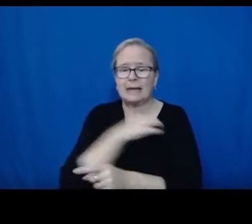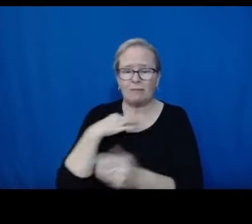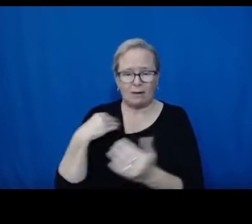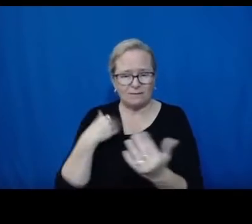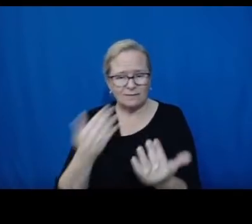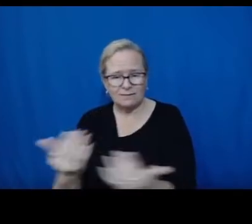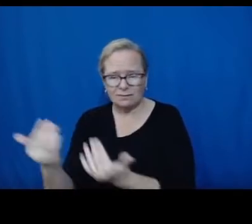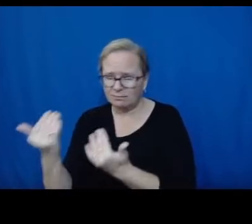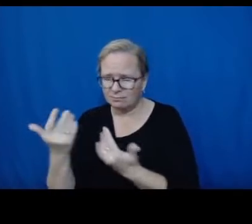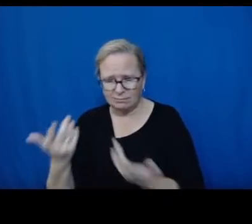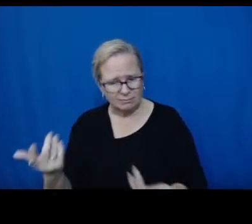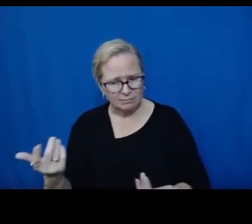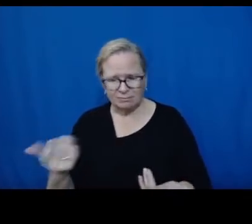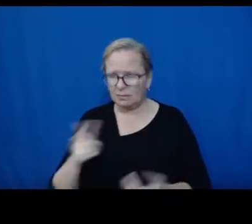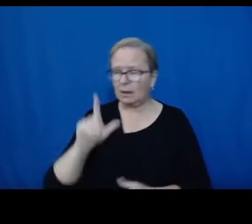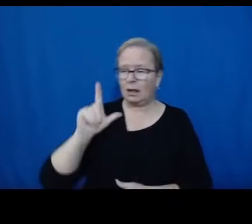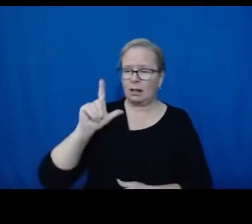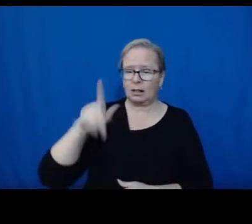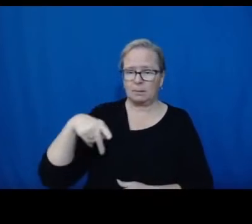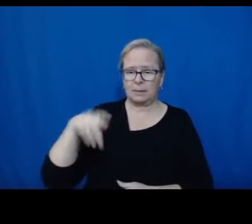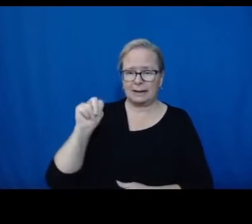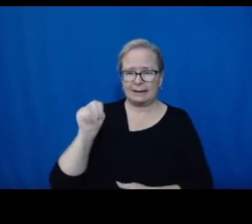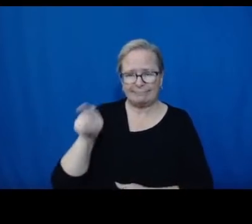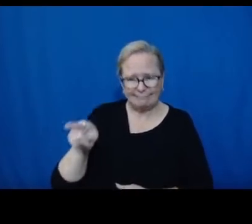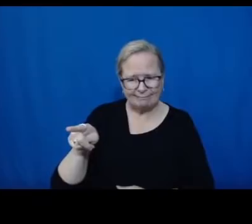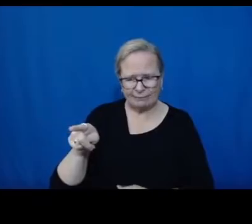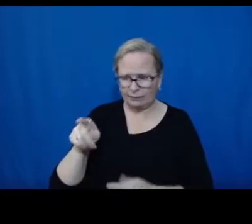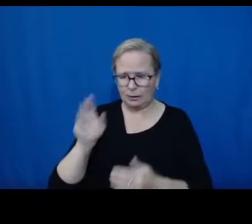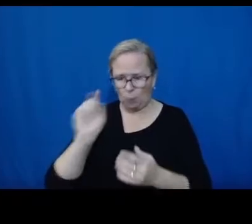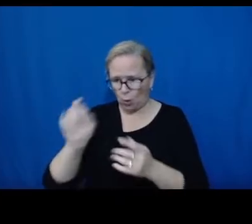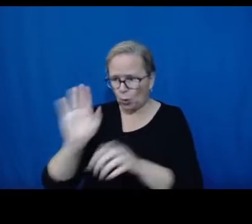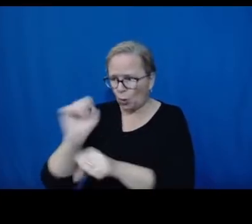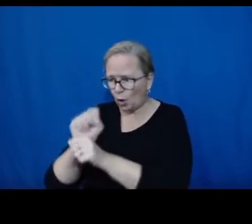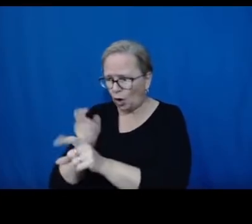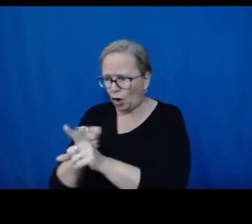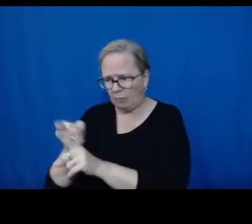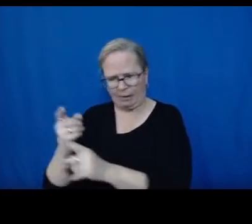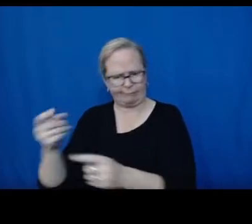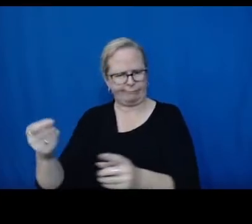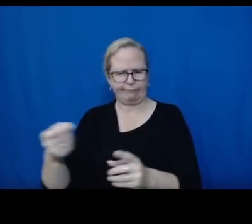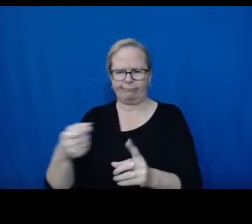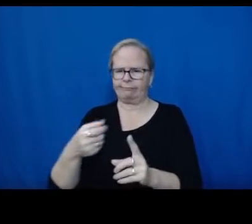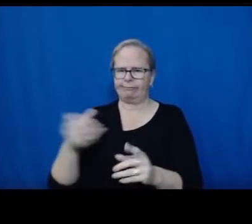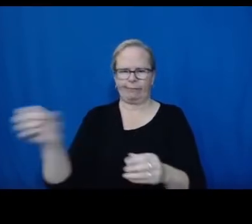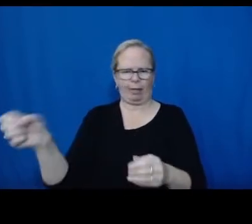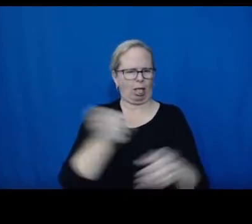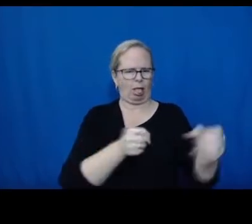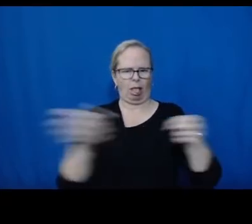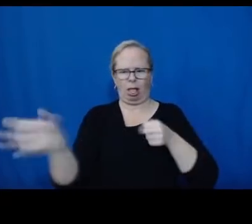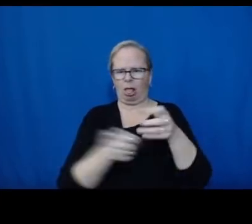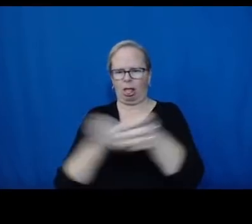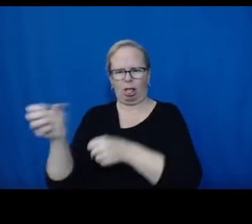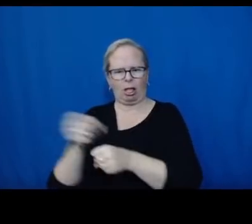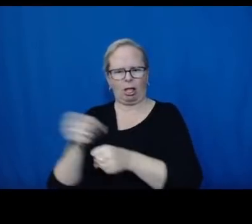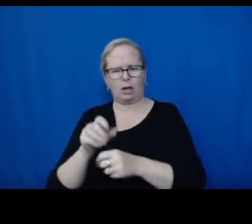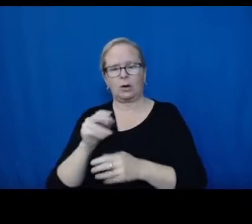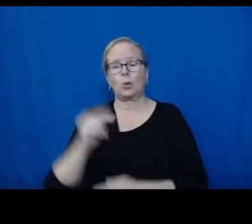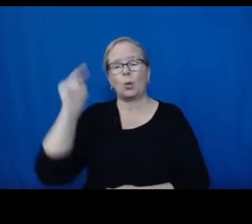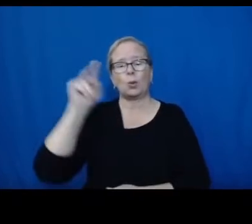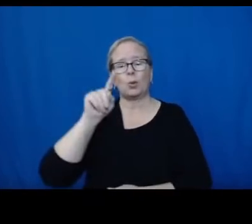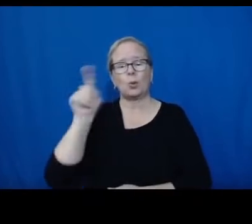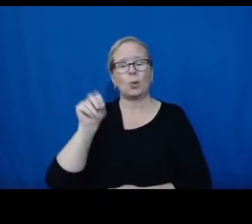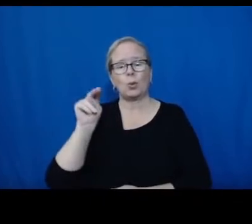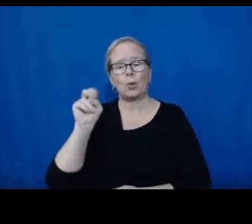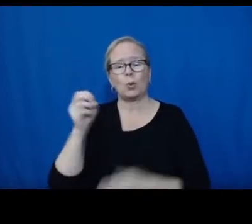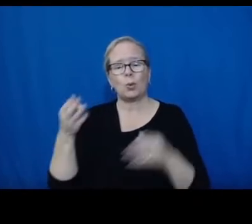typical purview. There's a reason we've had a lot of emergency departments, particularly in North Zone, needing to close. And sometimes it's physician shortages,